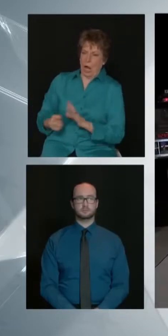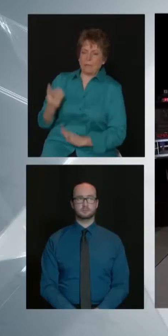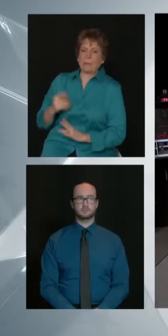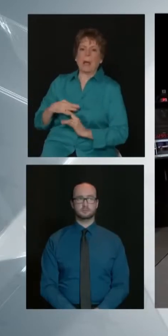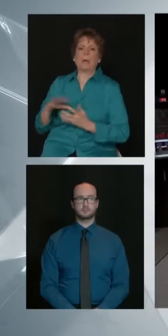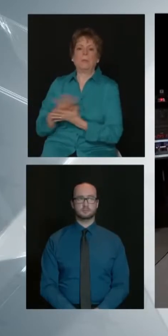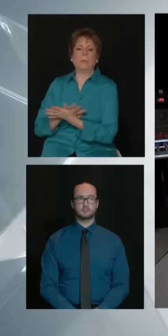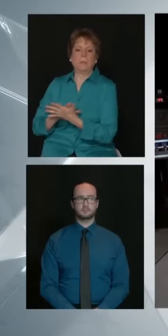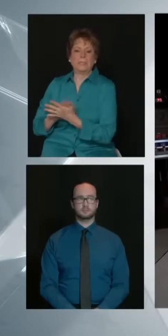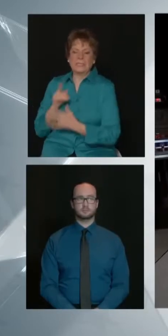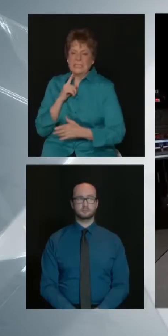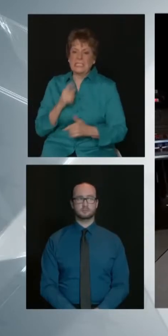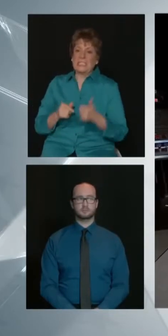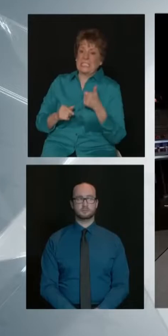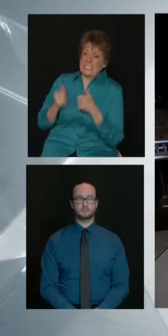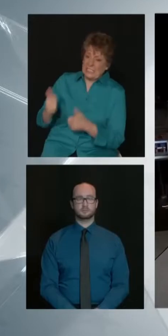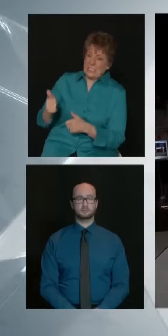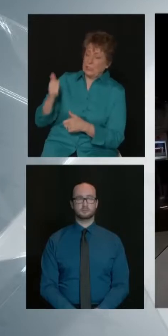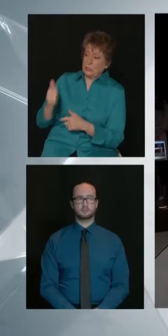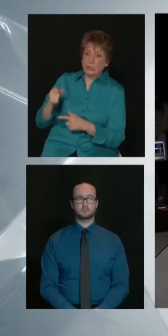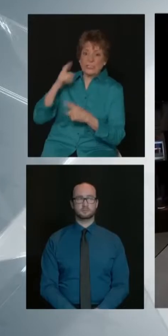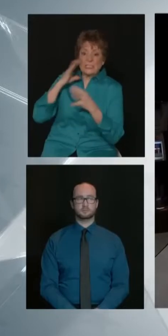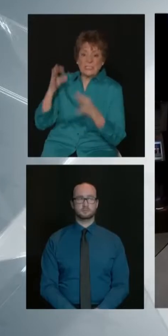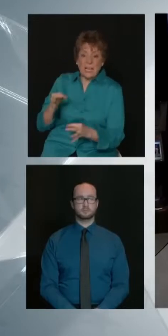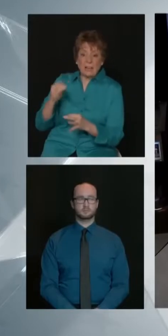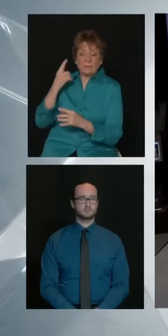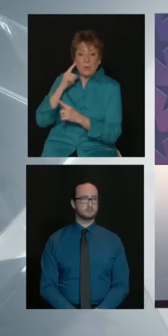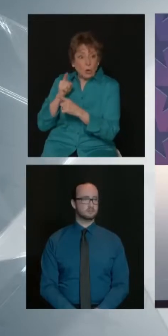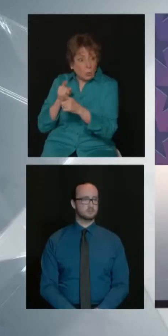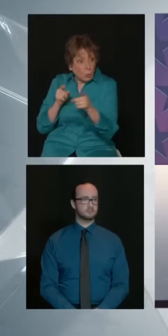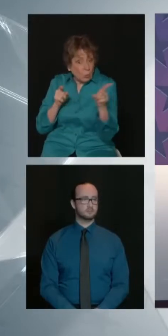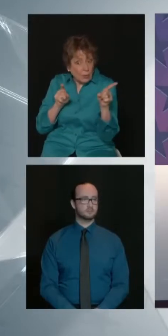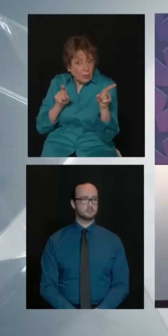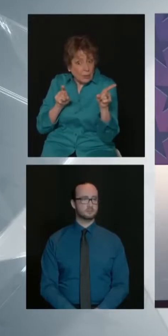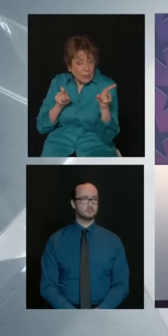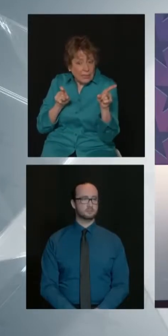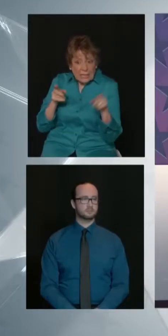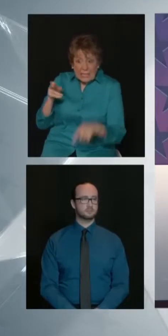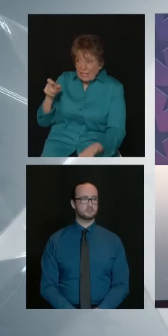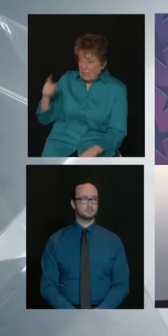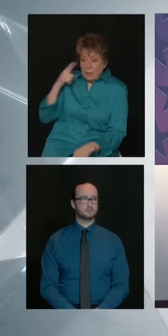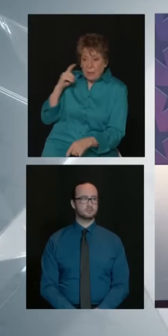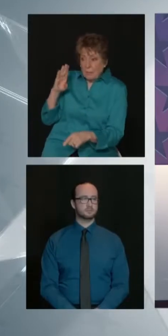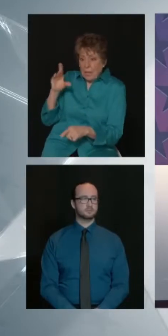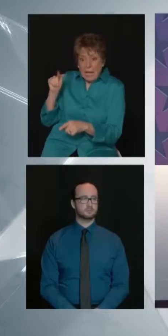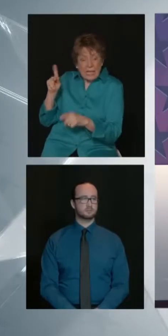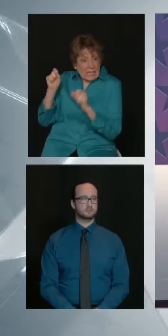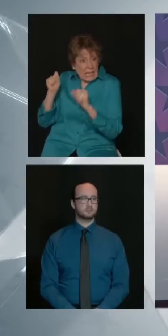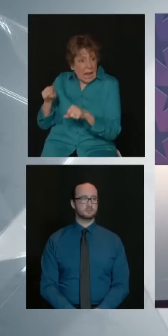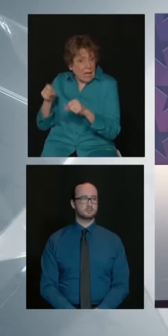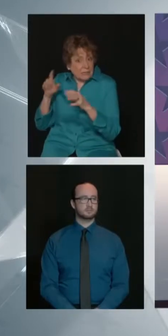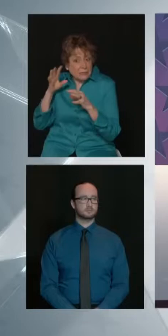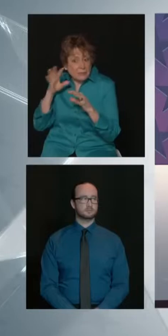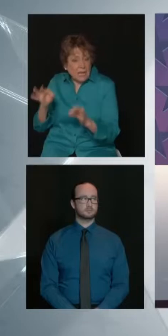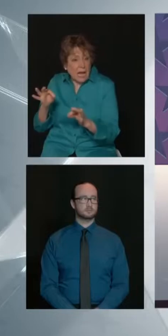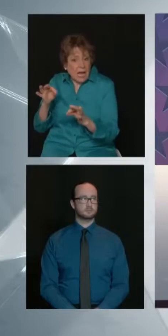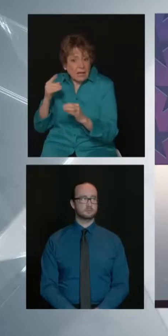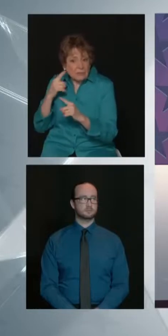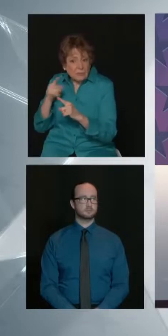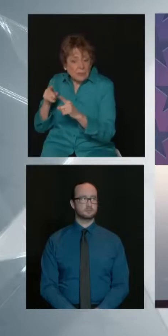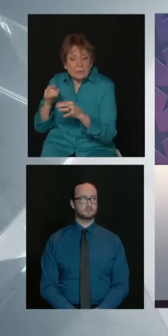these decisions for you. He thinks he gets to make these choices instead of you.